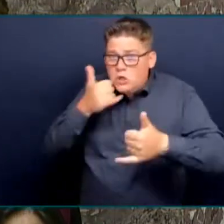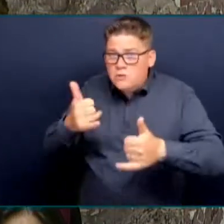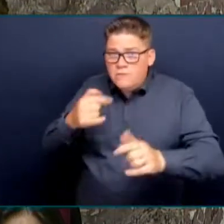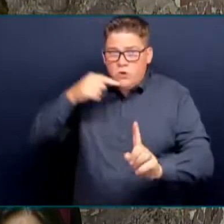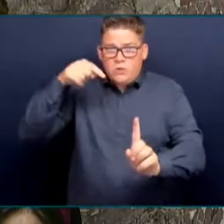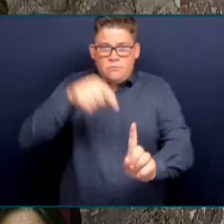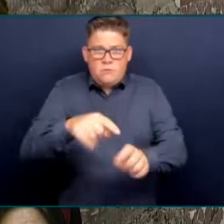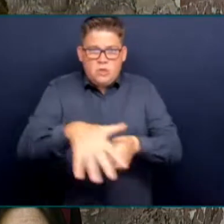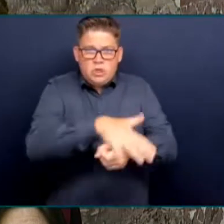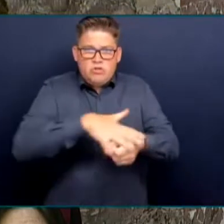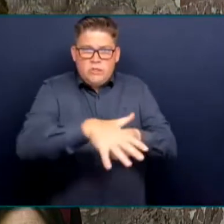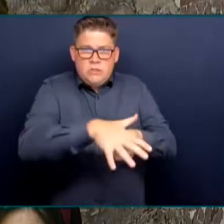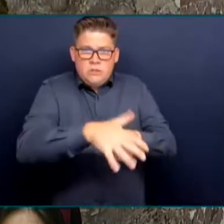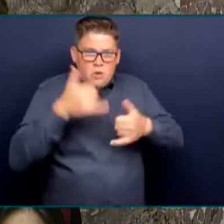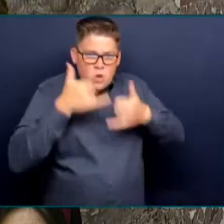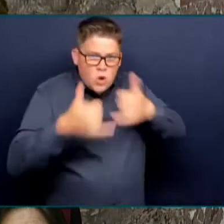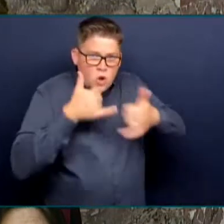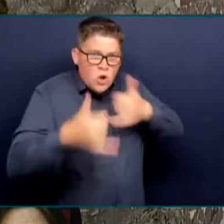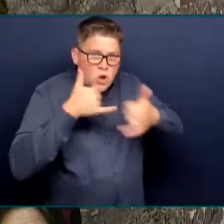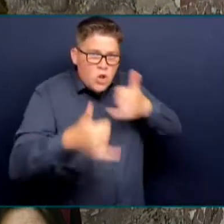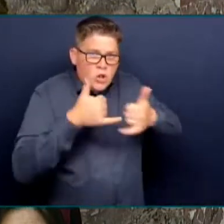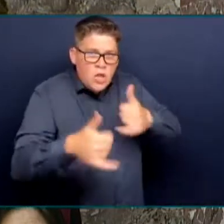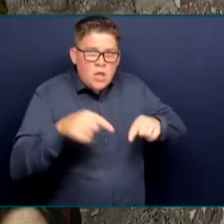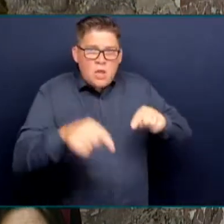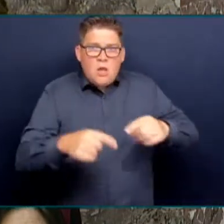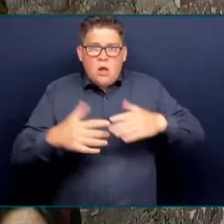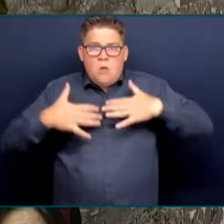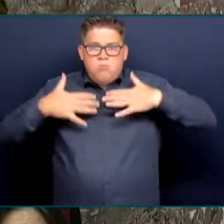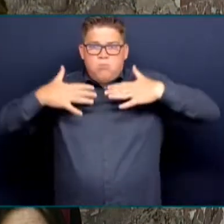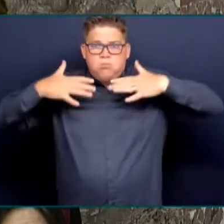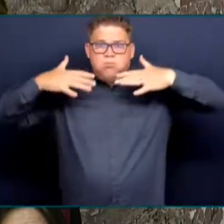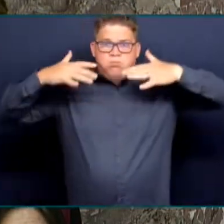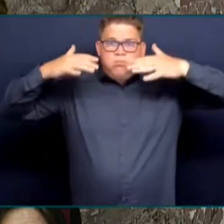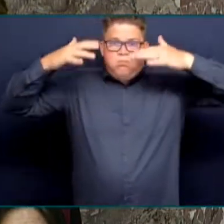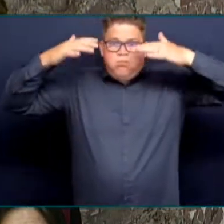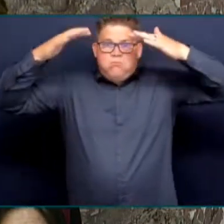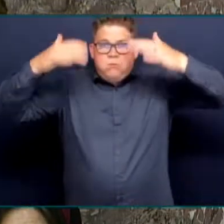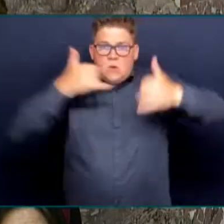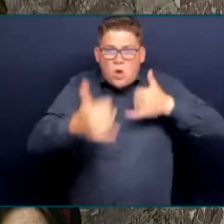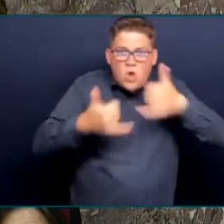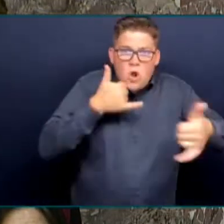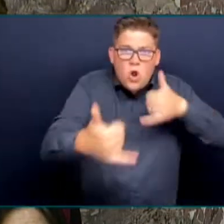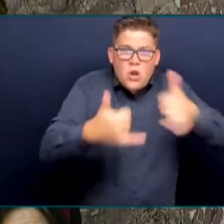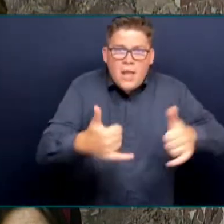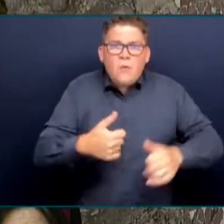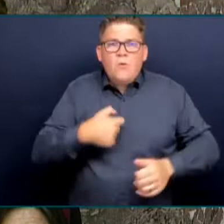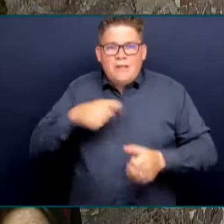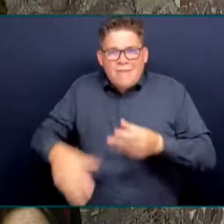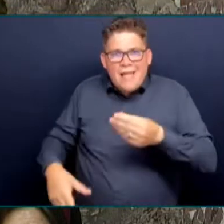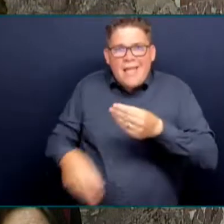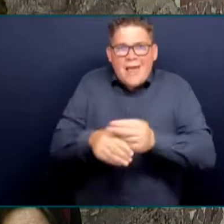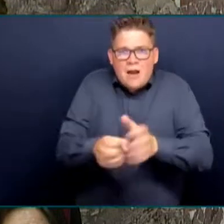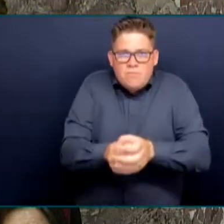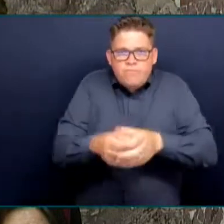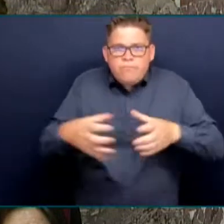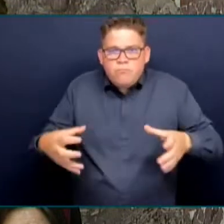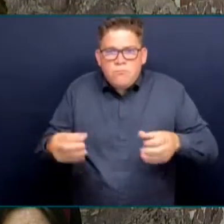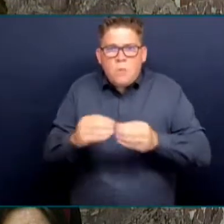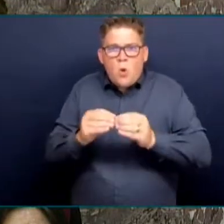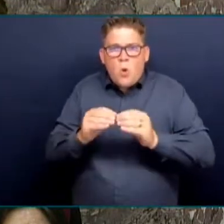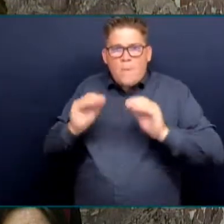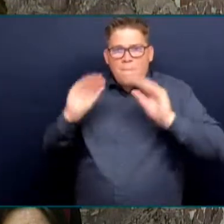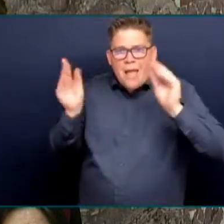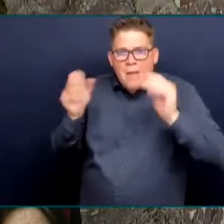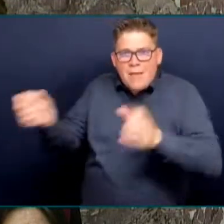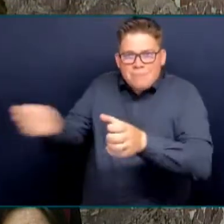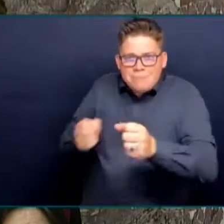excellent job. We have to continue to build our ambulance service, adding full-time ambulance paramedics, adding air ambulances, which was